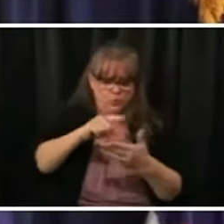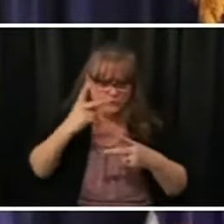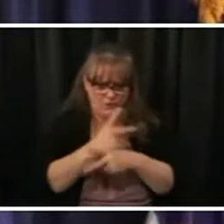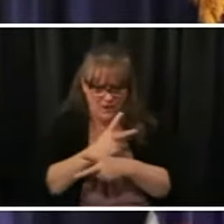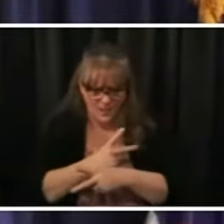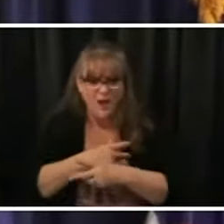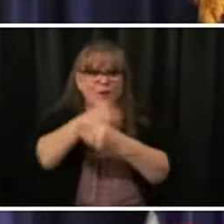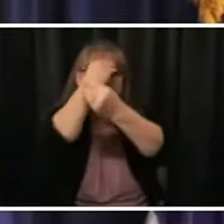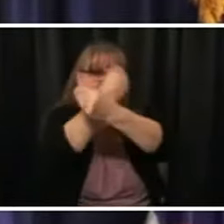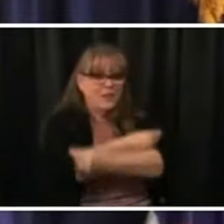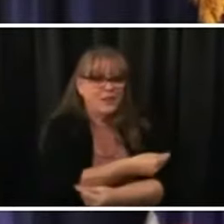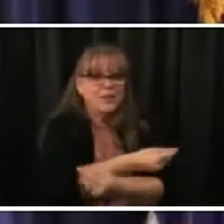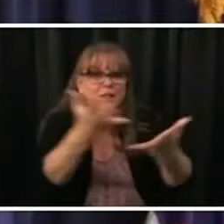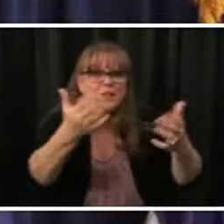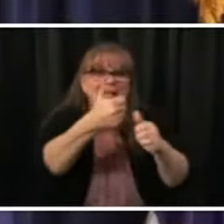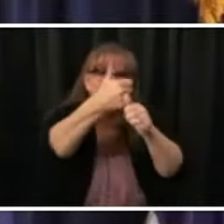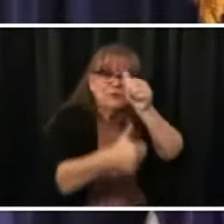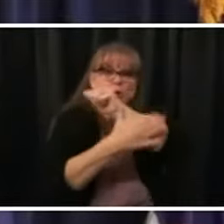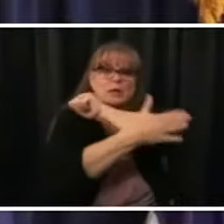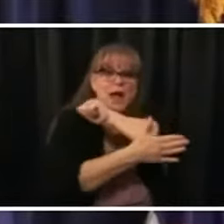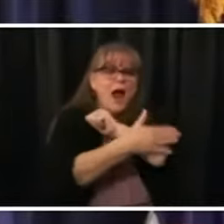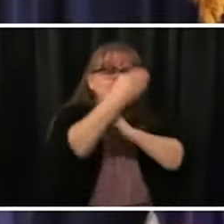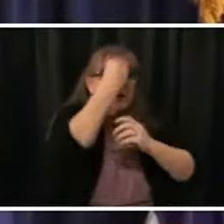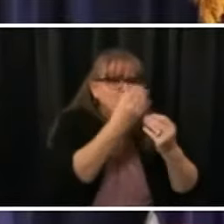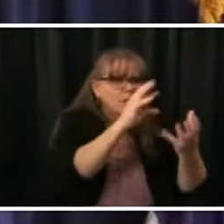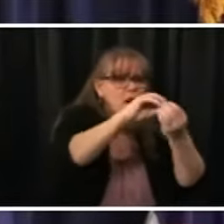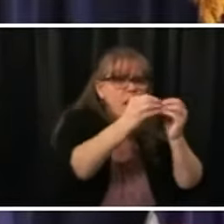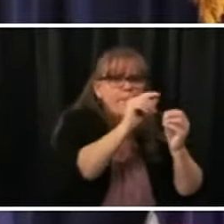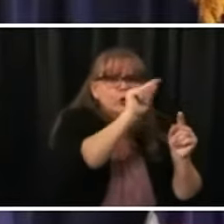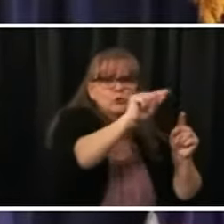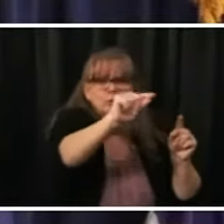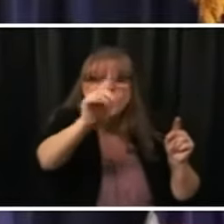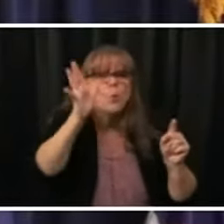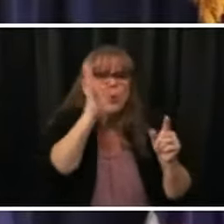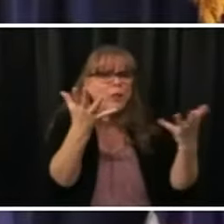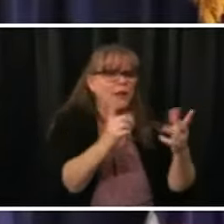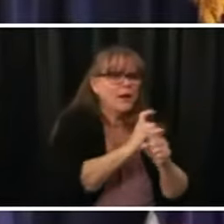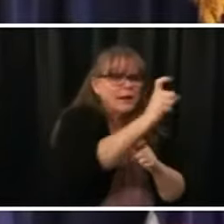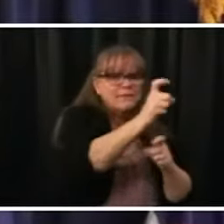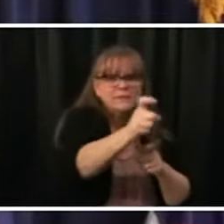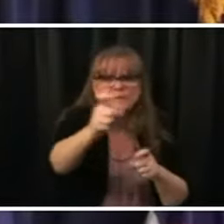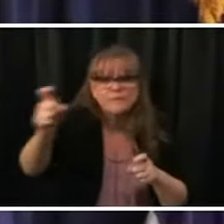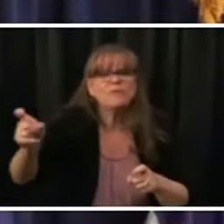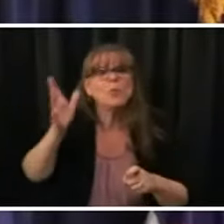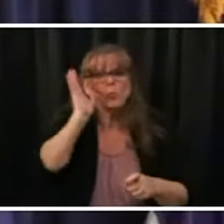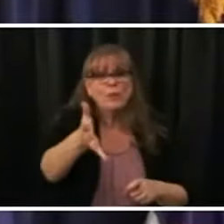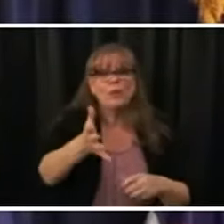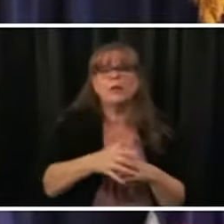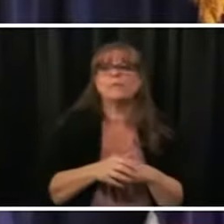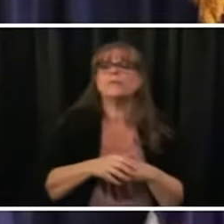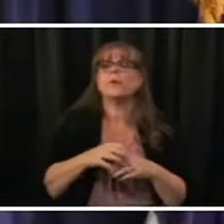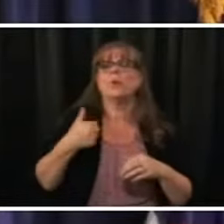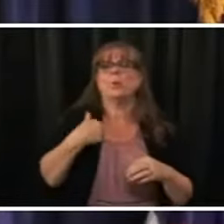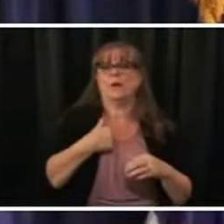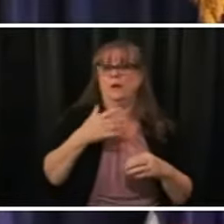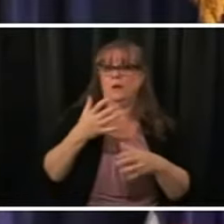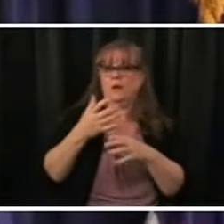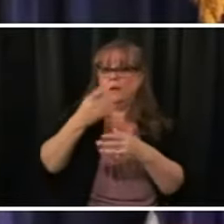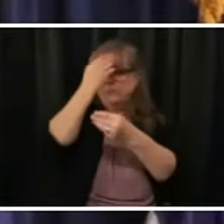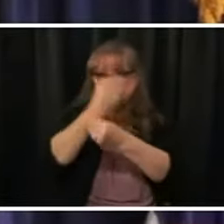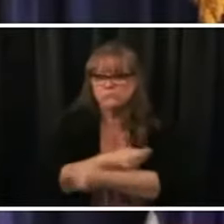advance notice on supply quantities for our providers in Colorado. We are now doing twice weekly